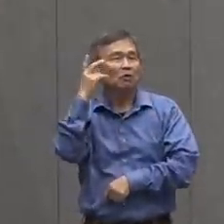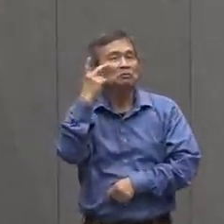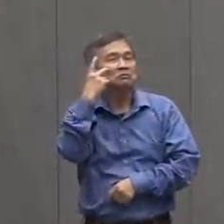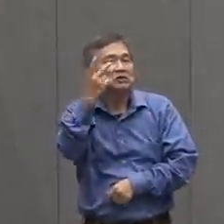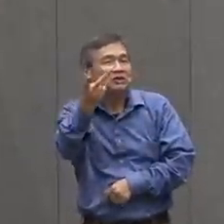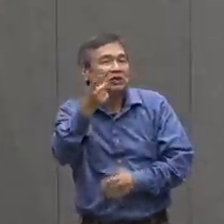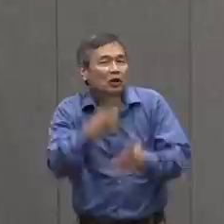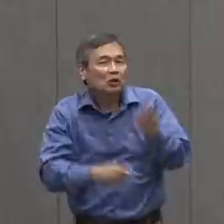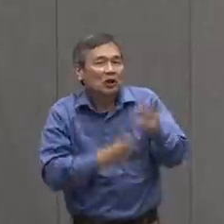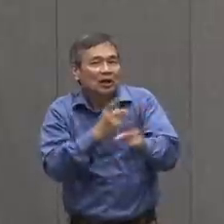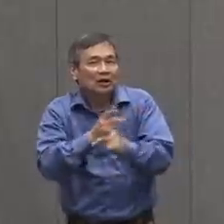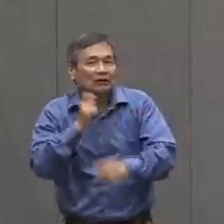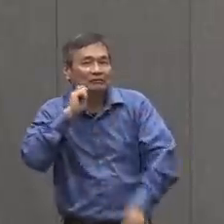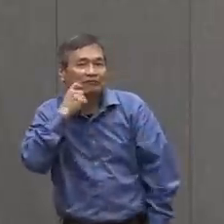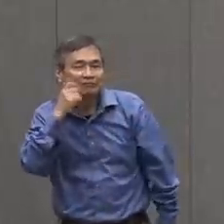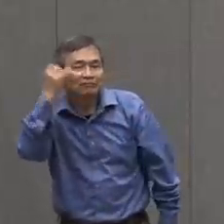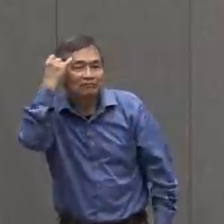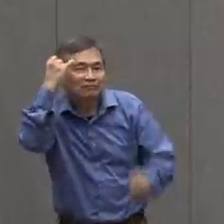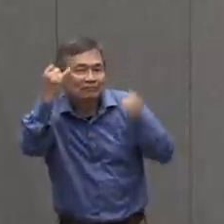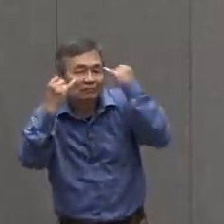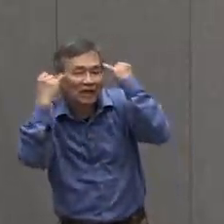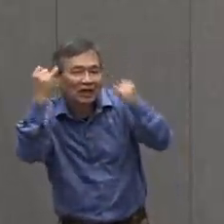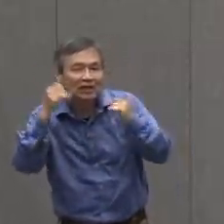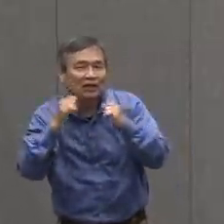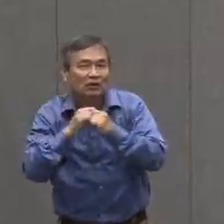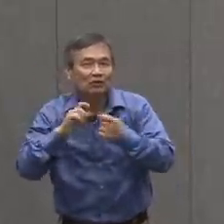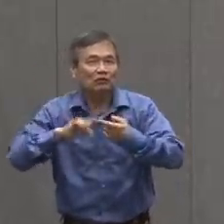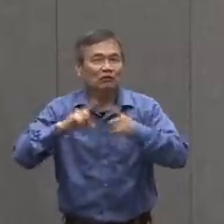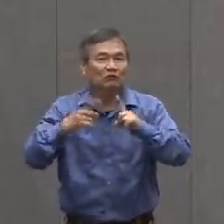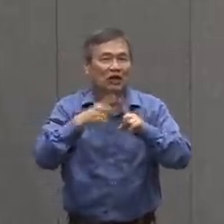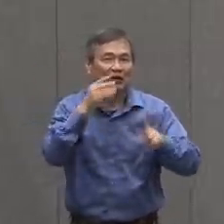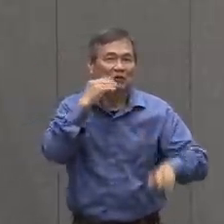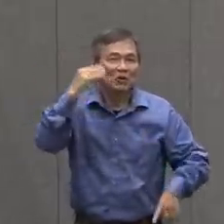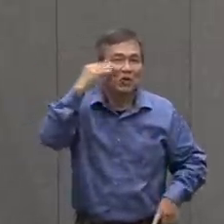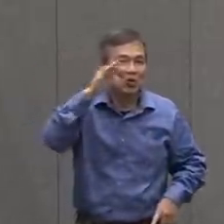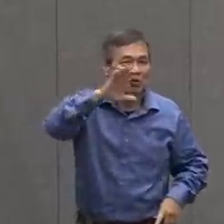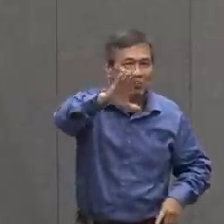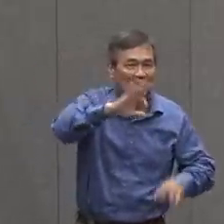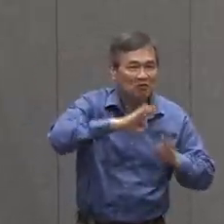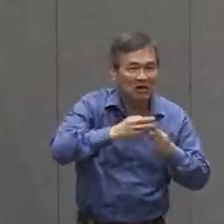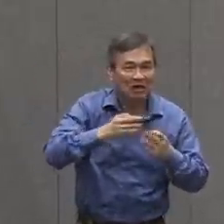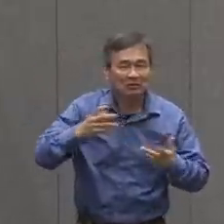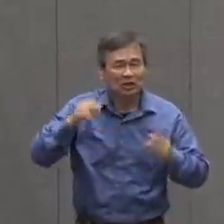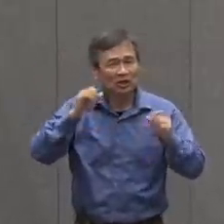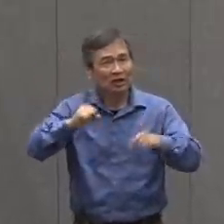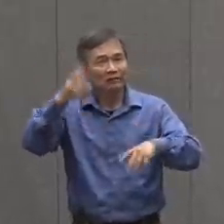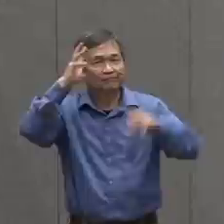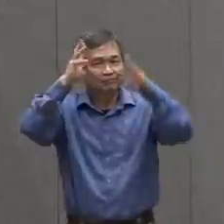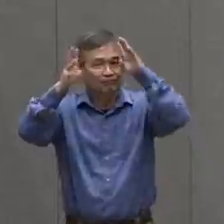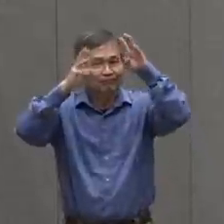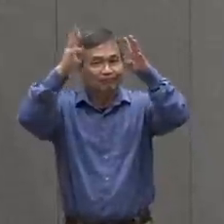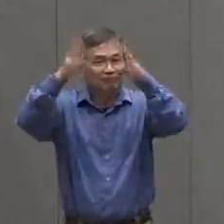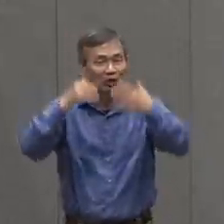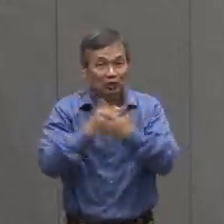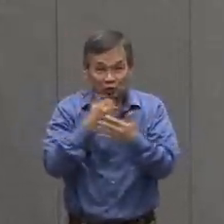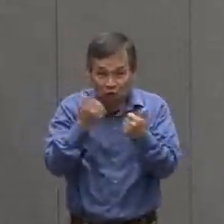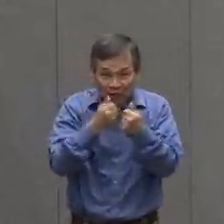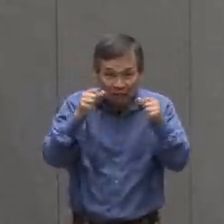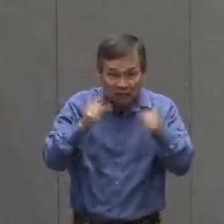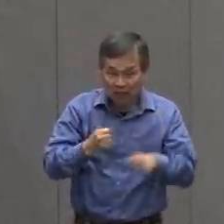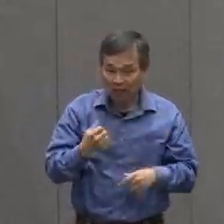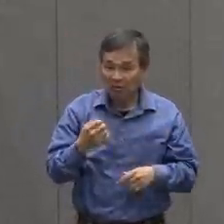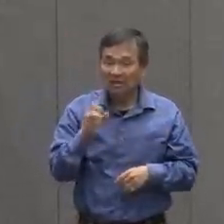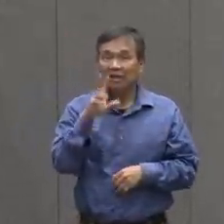ideas you want to play again with friends at home or with your family, or come up with new games that you can play all by